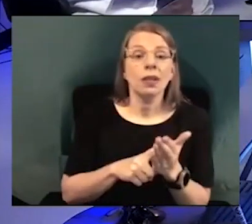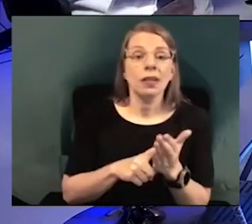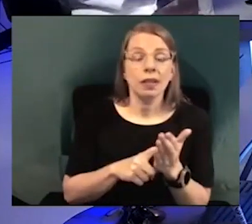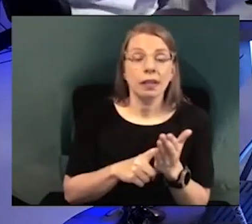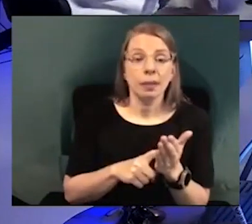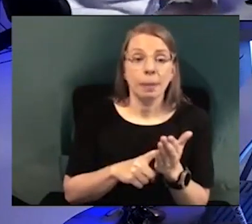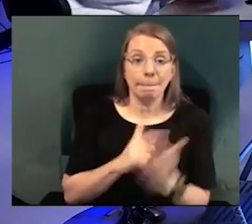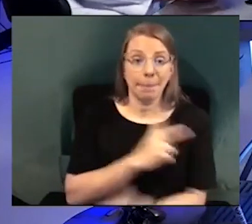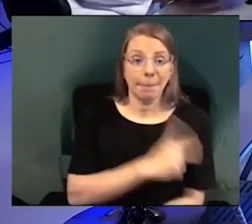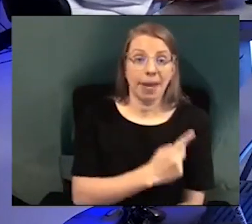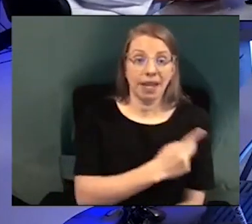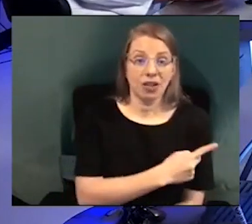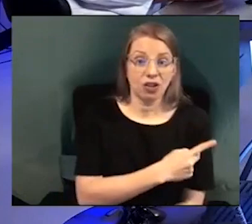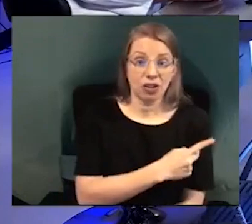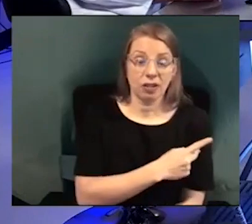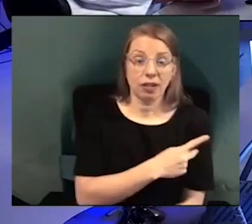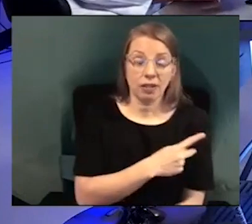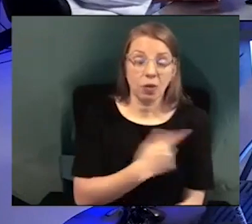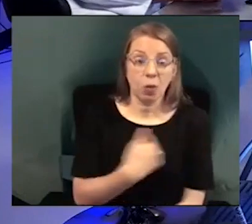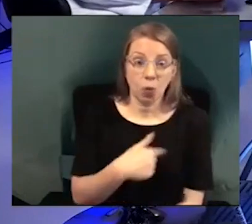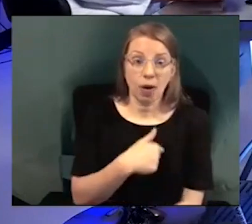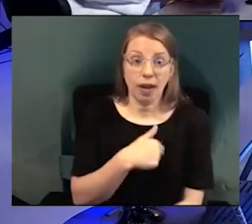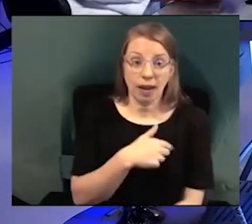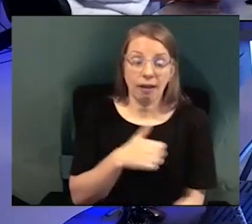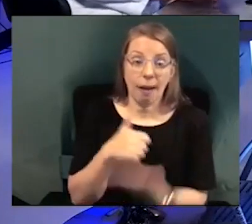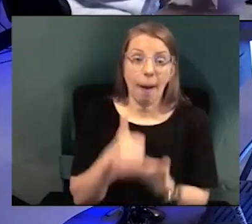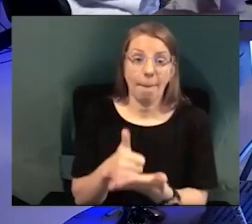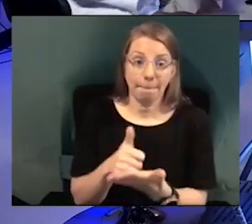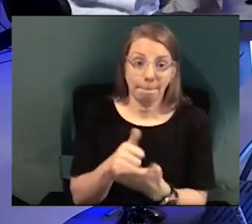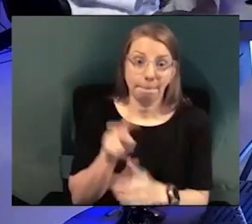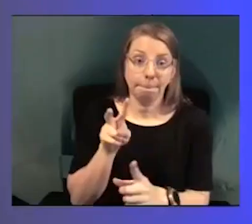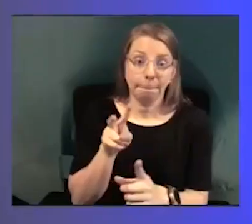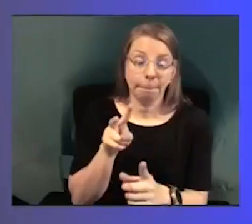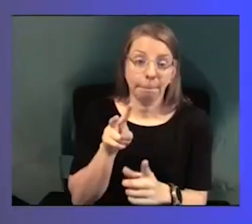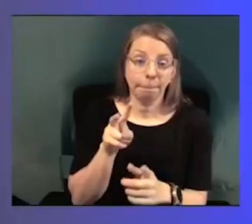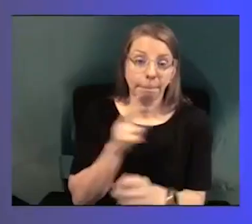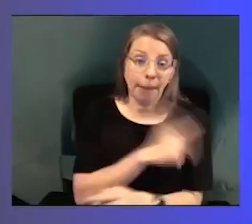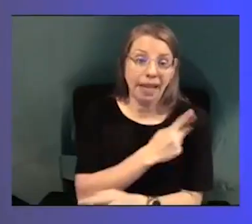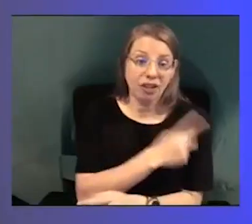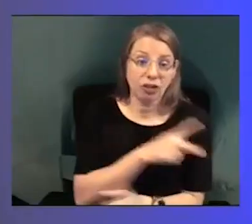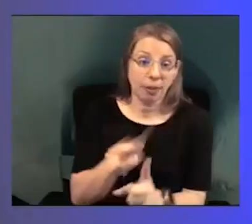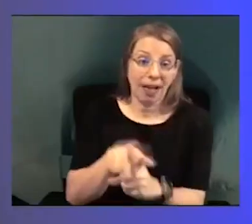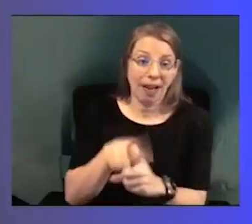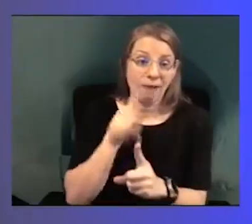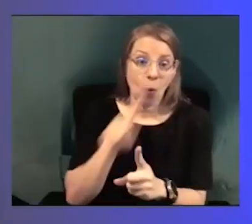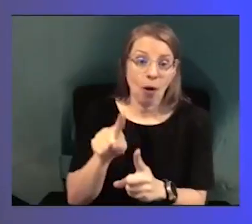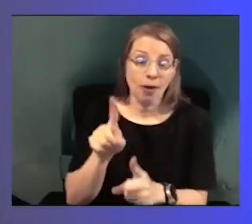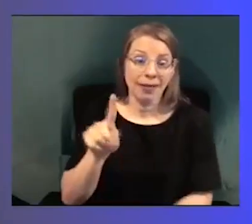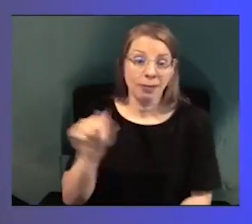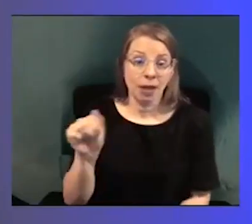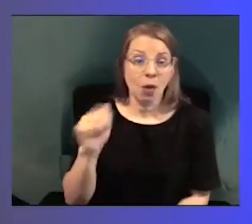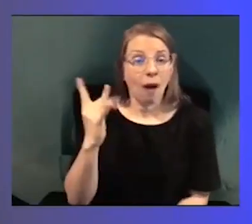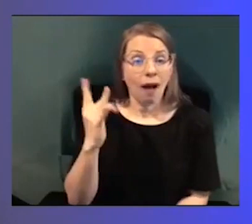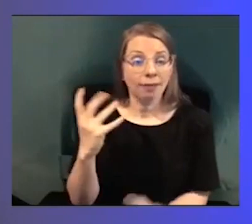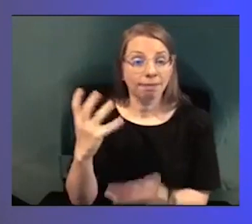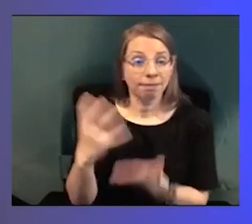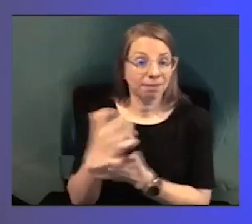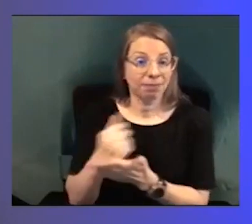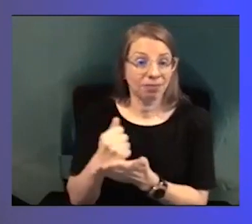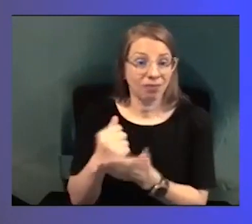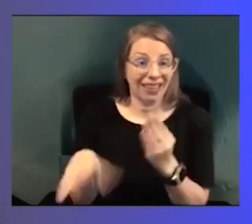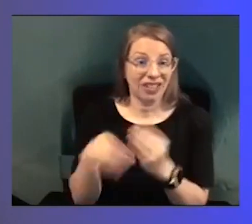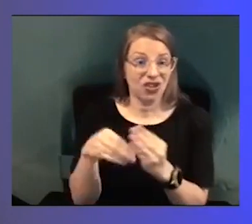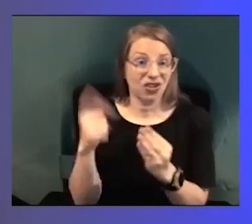when applicable, apply for disability, because that can give them additional income that way. So that's another thing